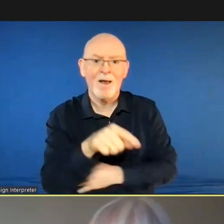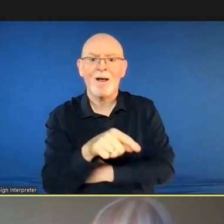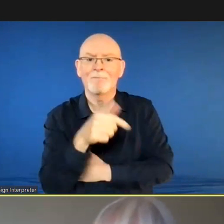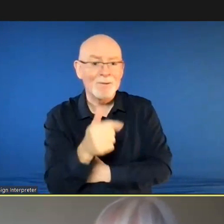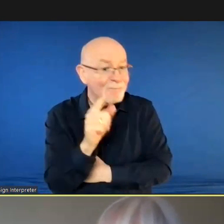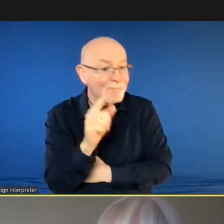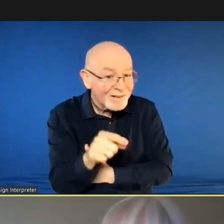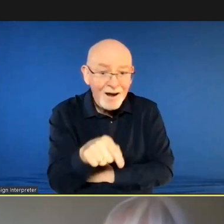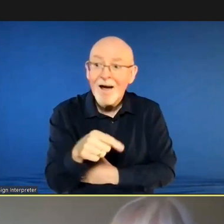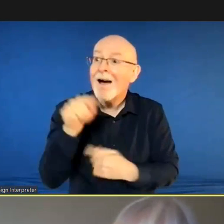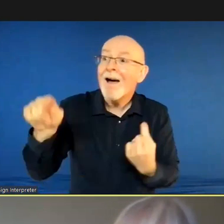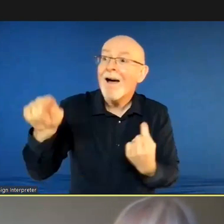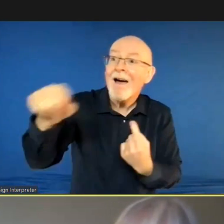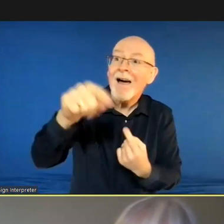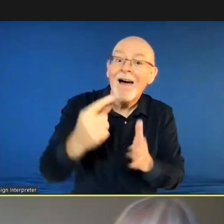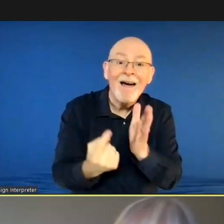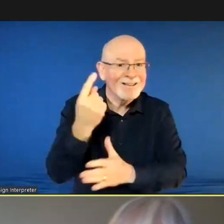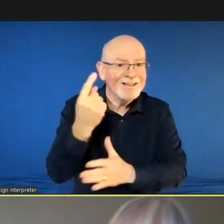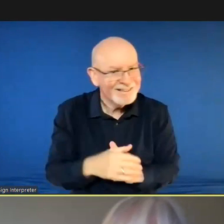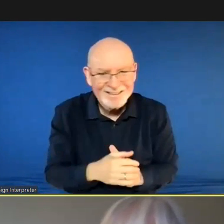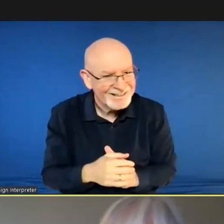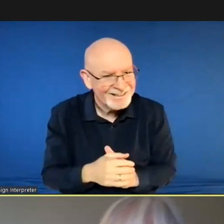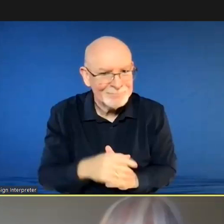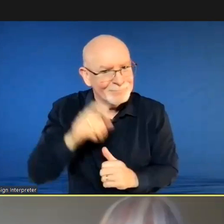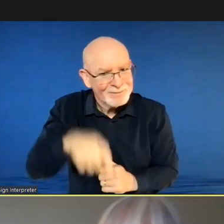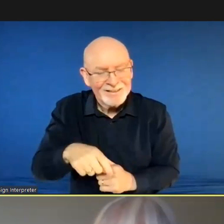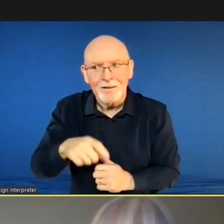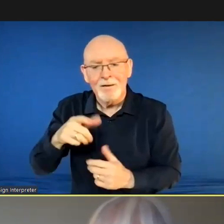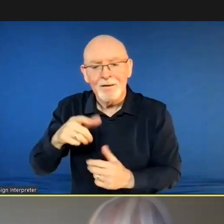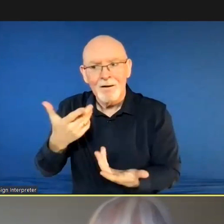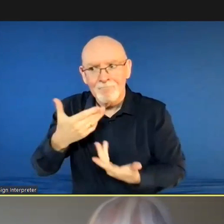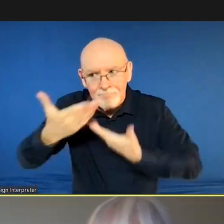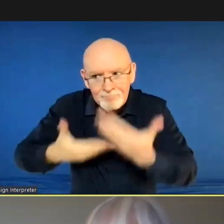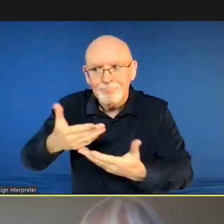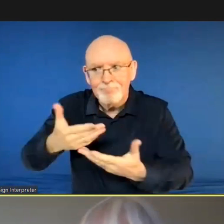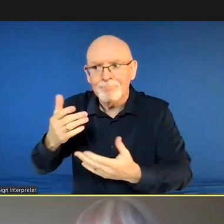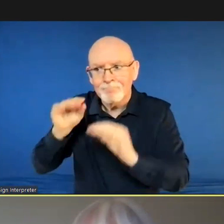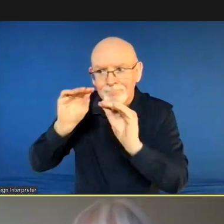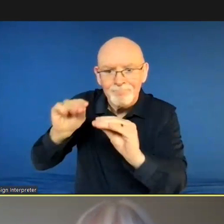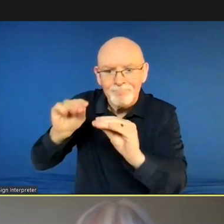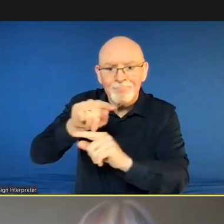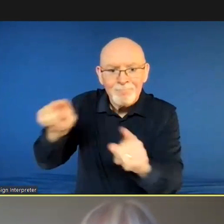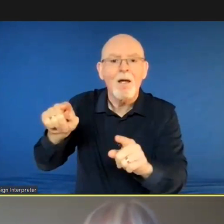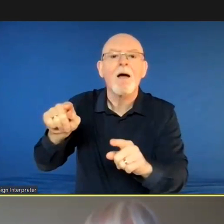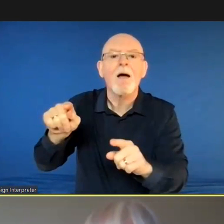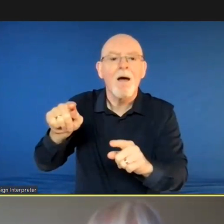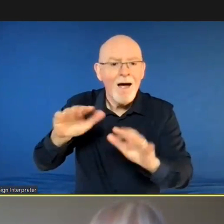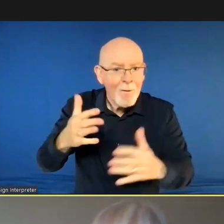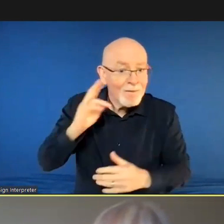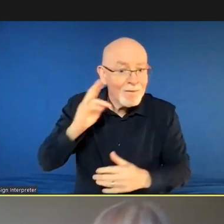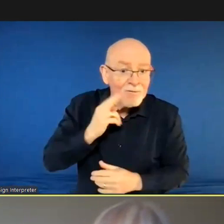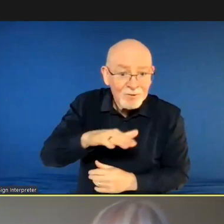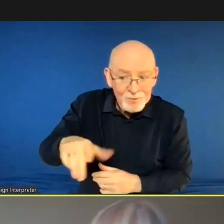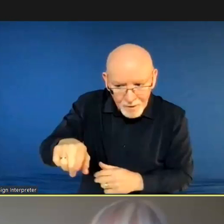on how a deaf child can really understand what's going on. And equally, it can